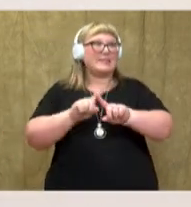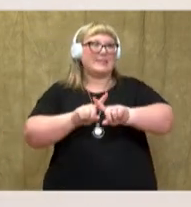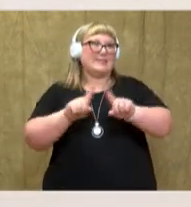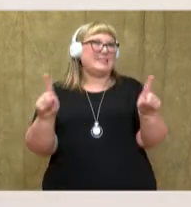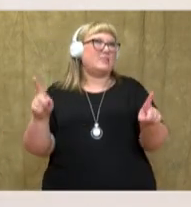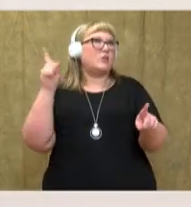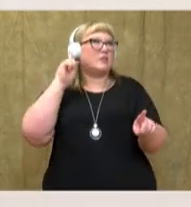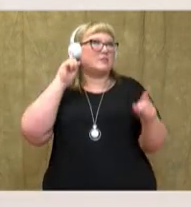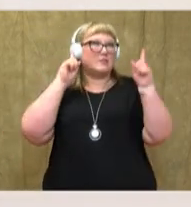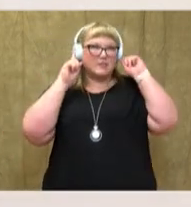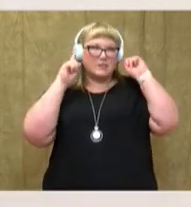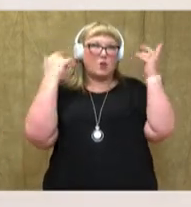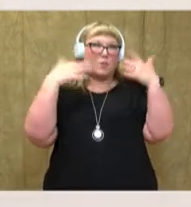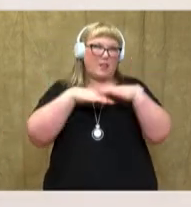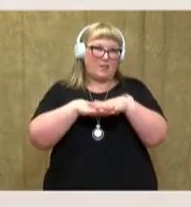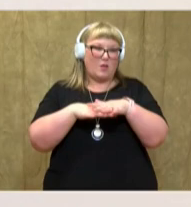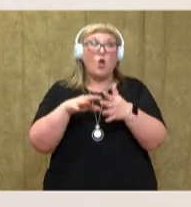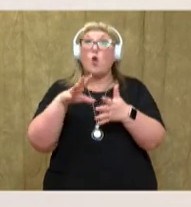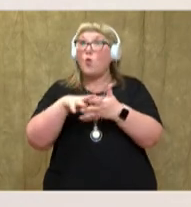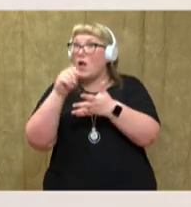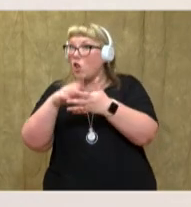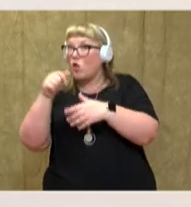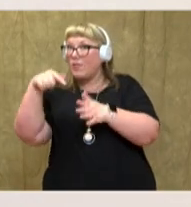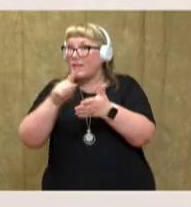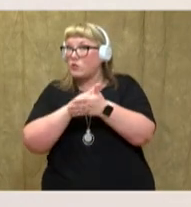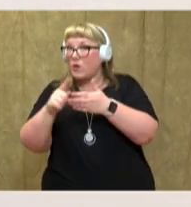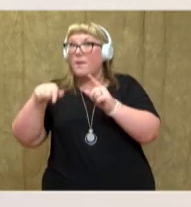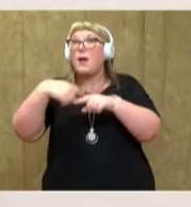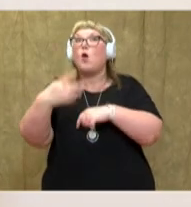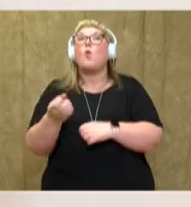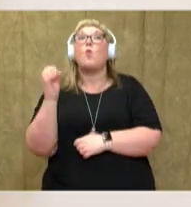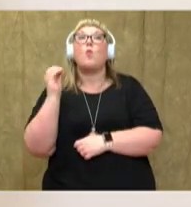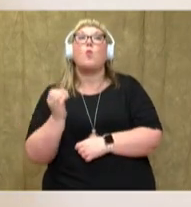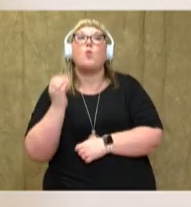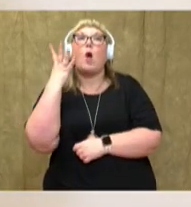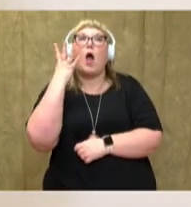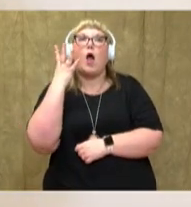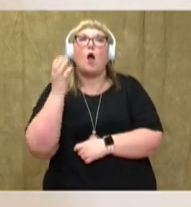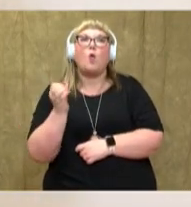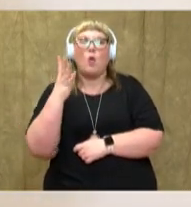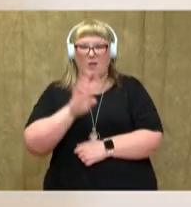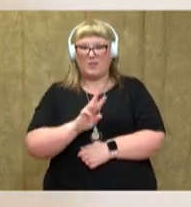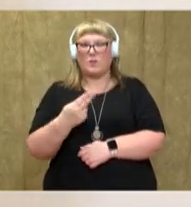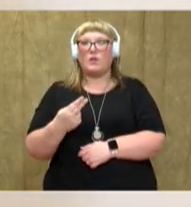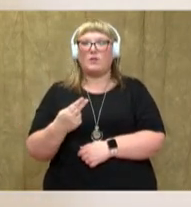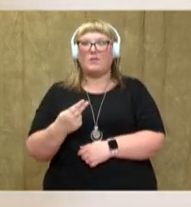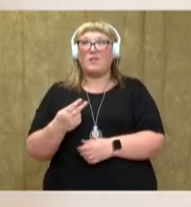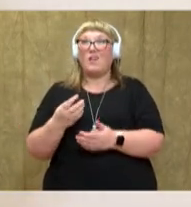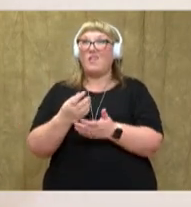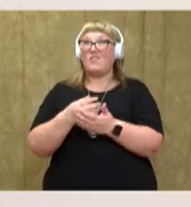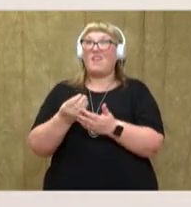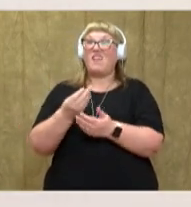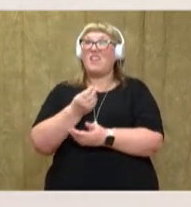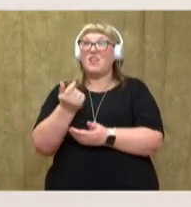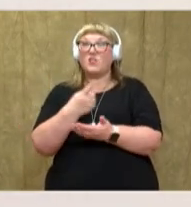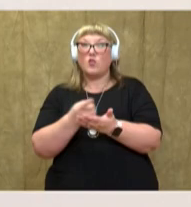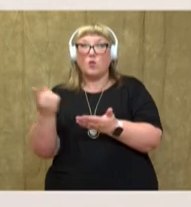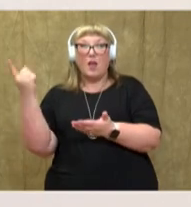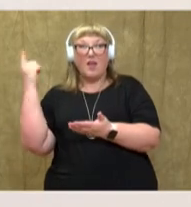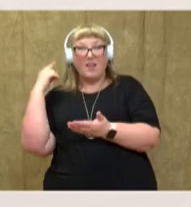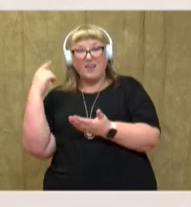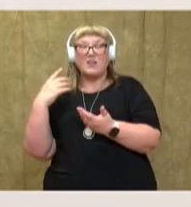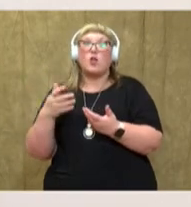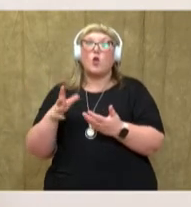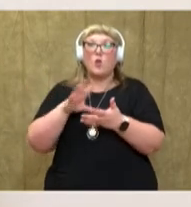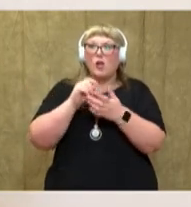and we've learned, especially this week, about the digraph. Now, all the last few weeks, we've learned about different ones, haven't